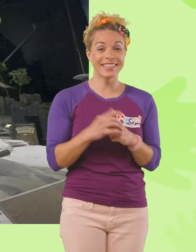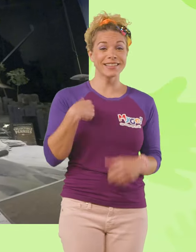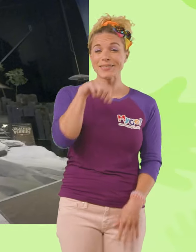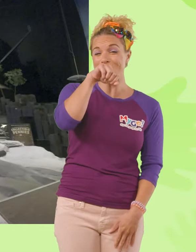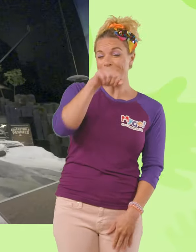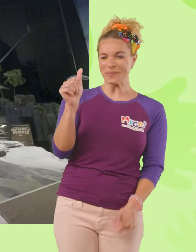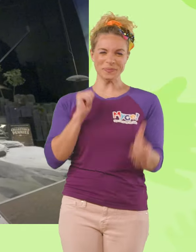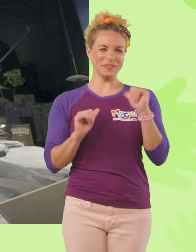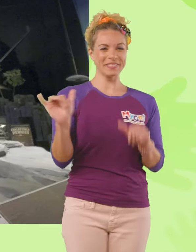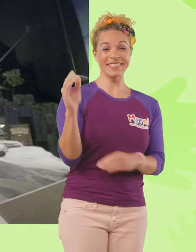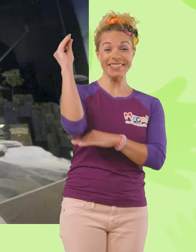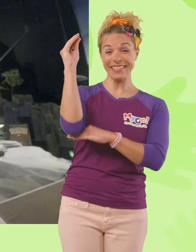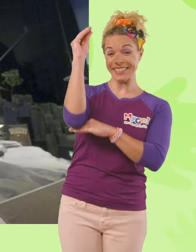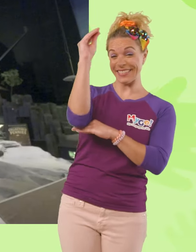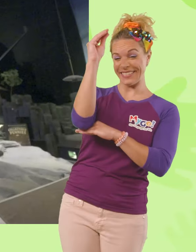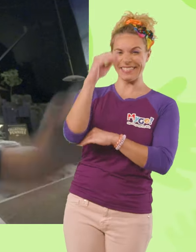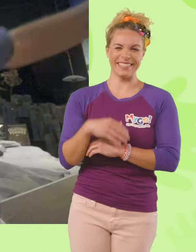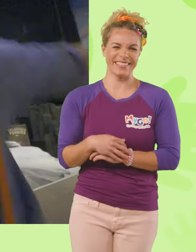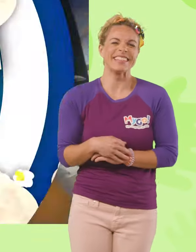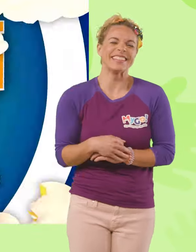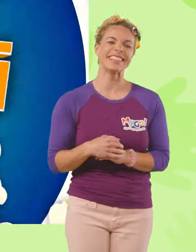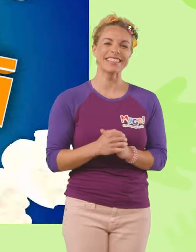Yeah. I love acting like a dinosaur.